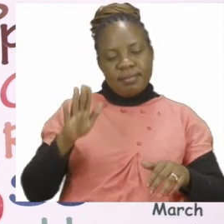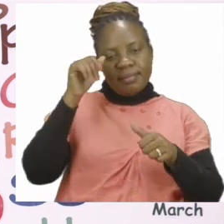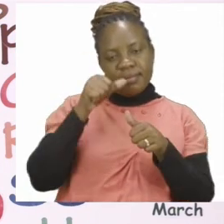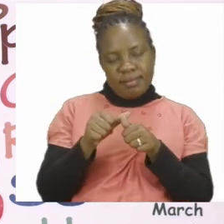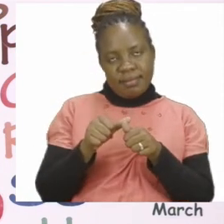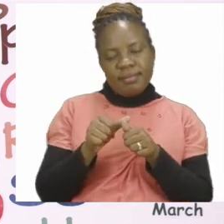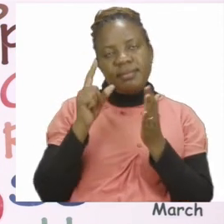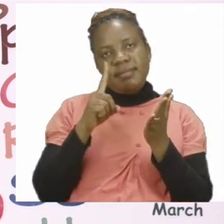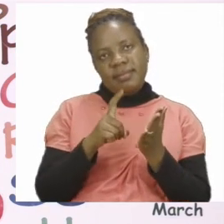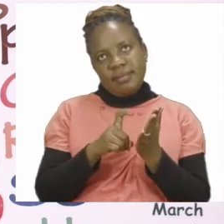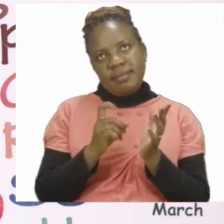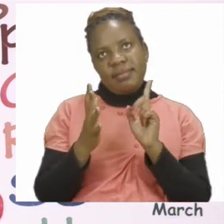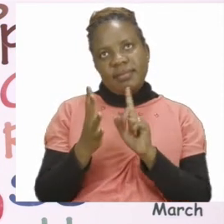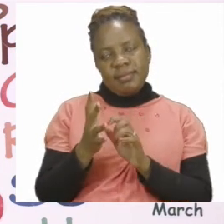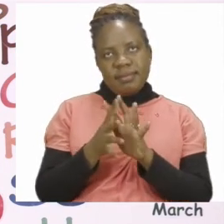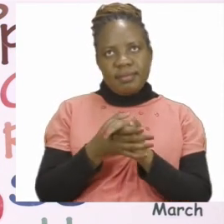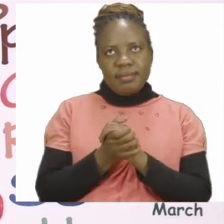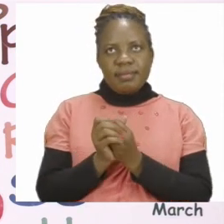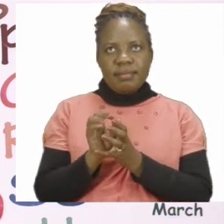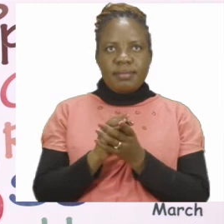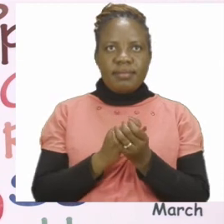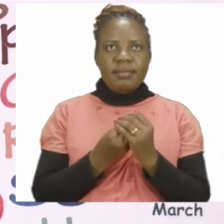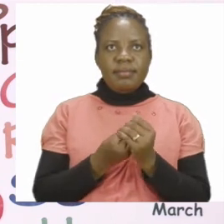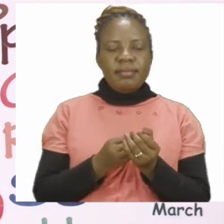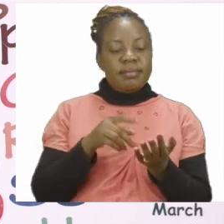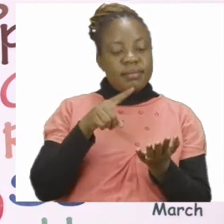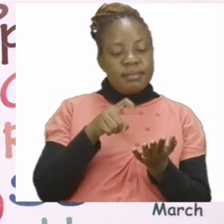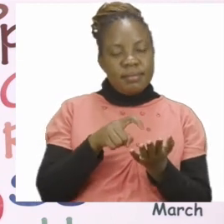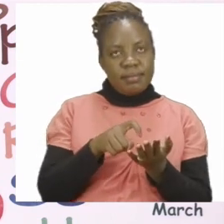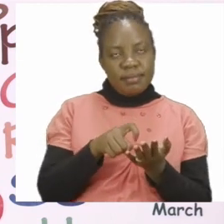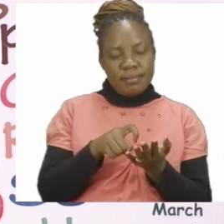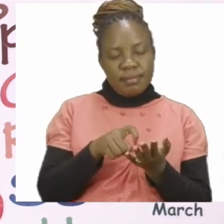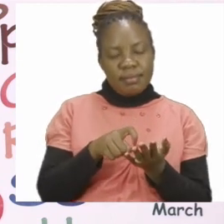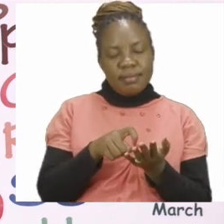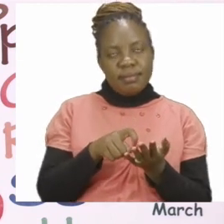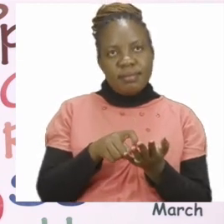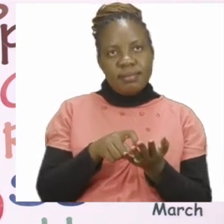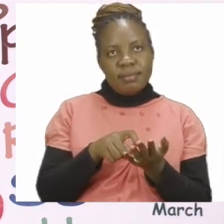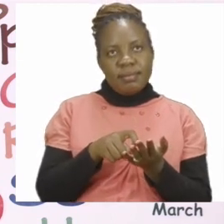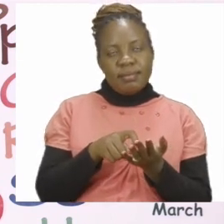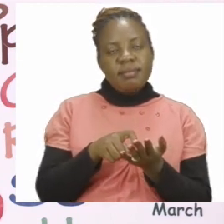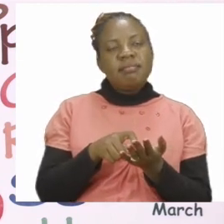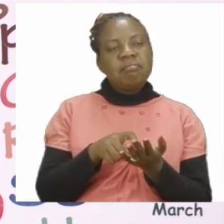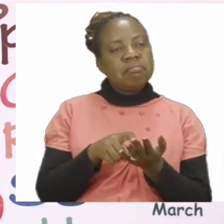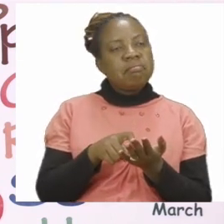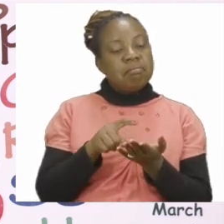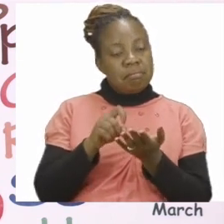to sanitize. So remember everyone, sanitizing keeps our hands